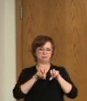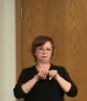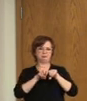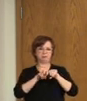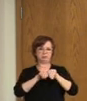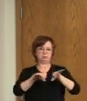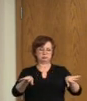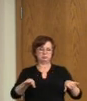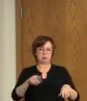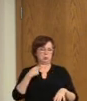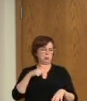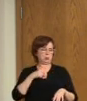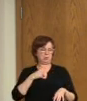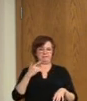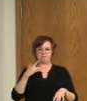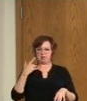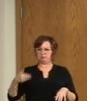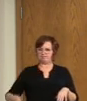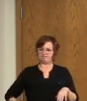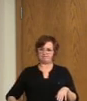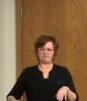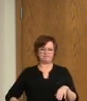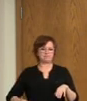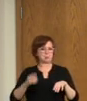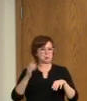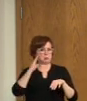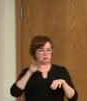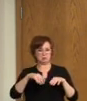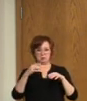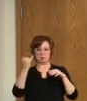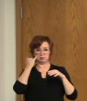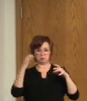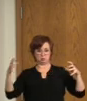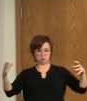almost certainly result in a large spike in cases.